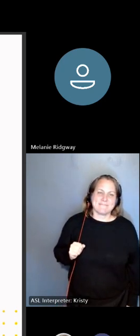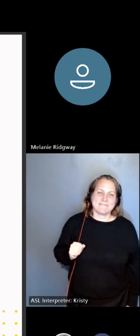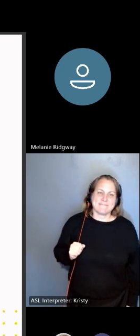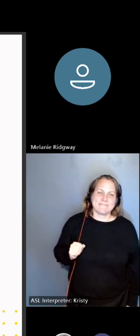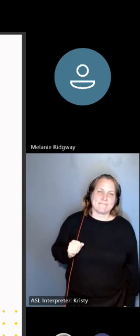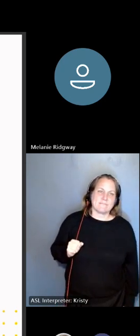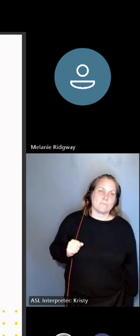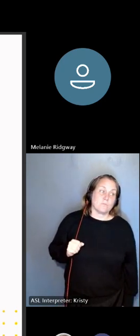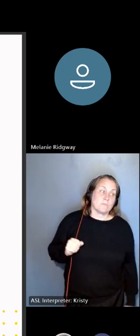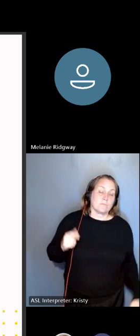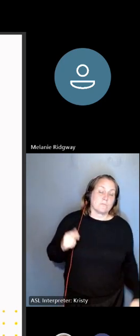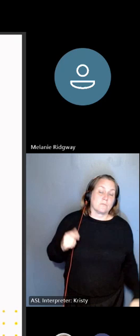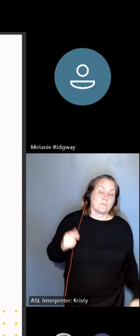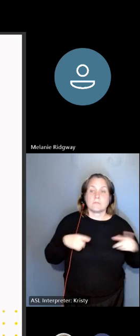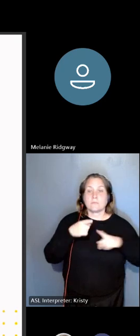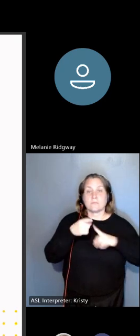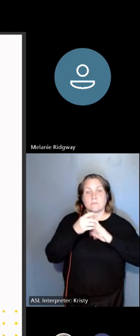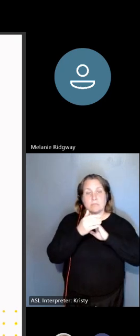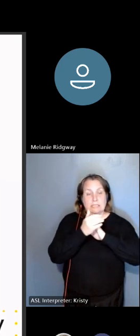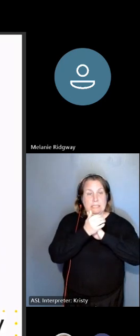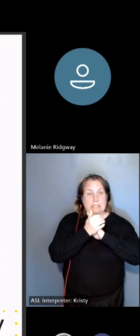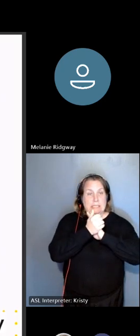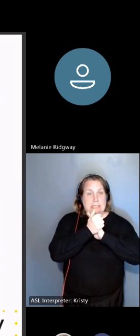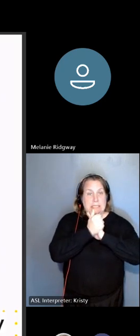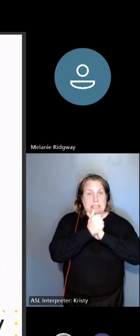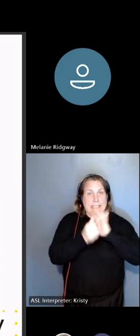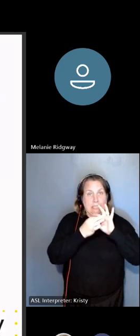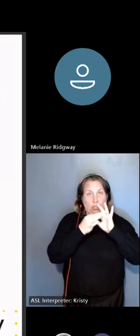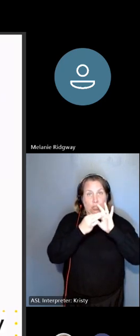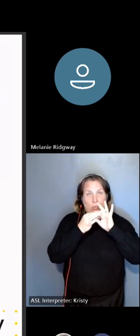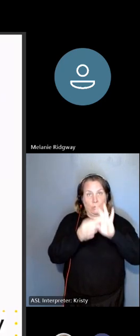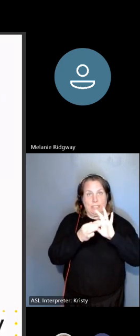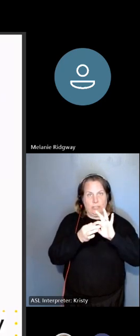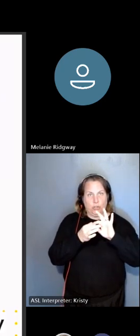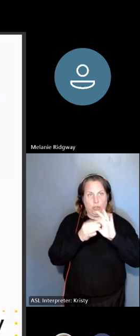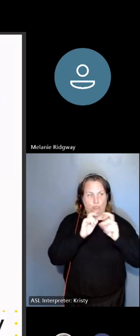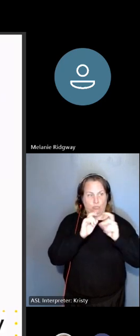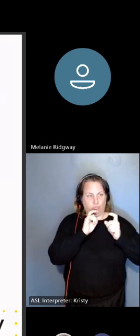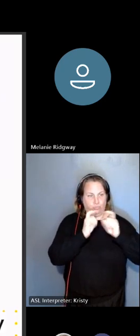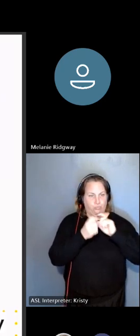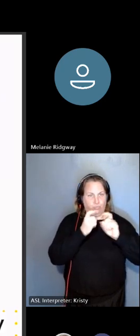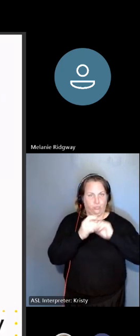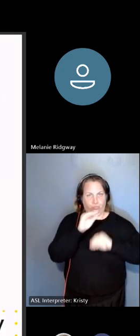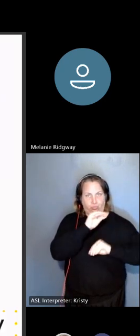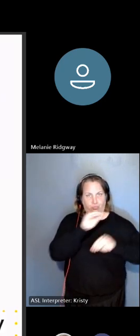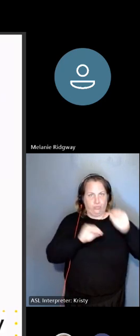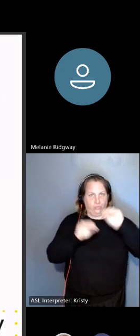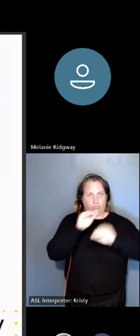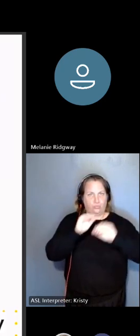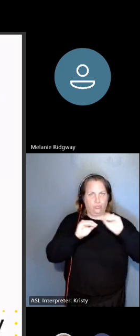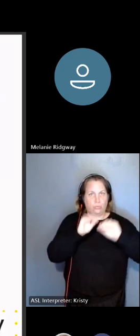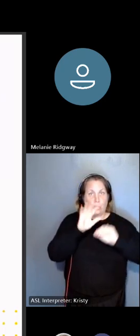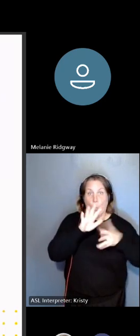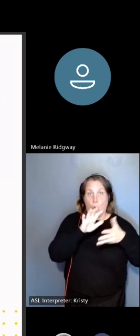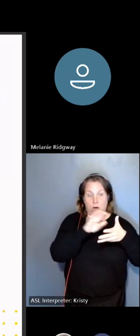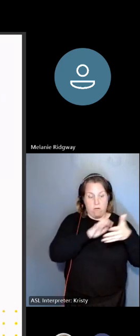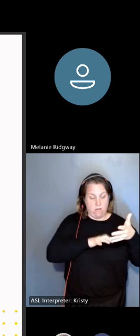The skill of flipping the script or positioning your disability in a positive